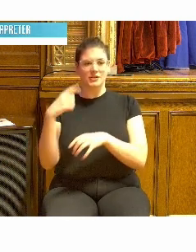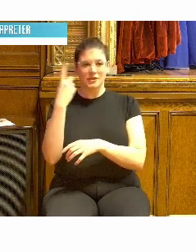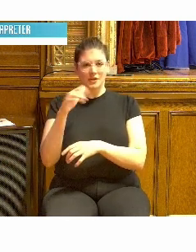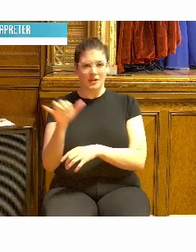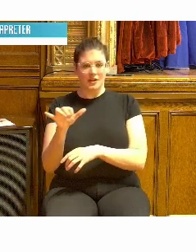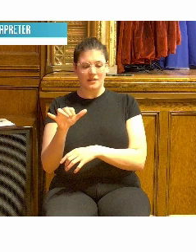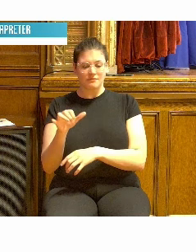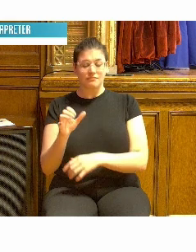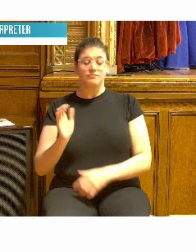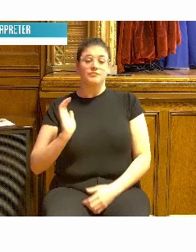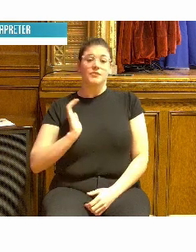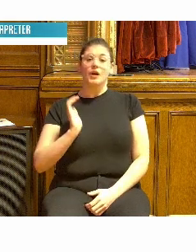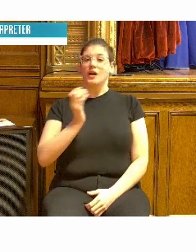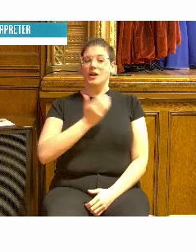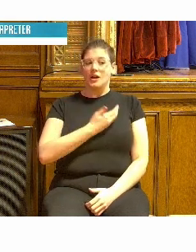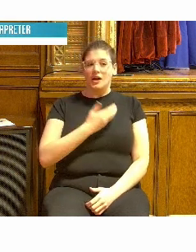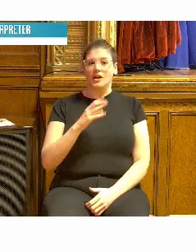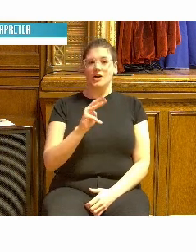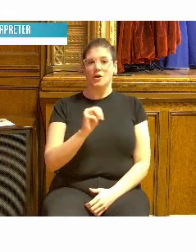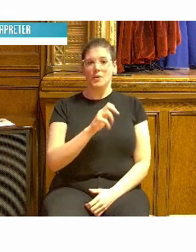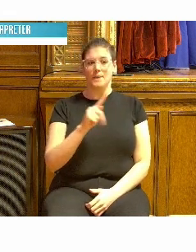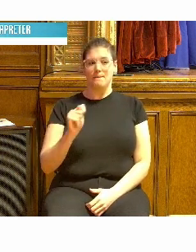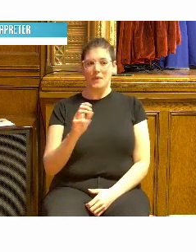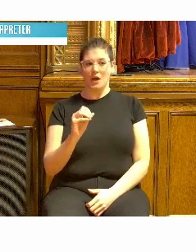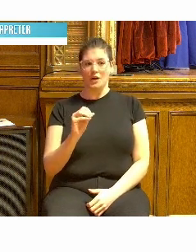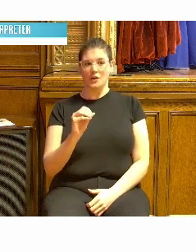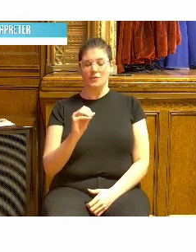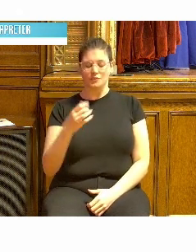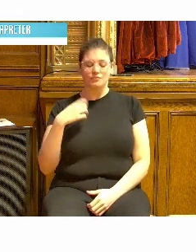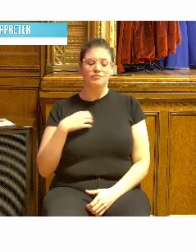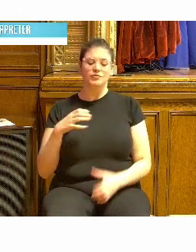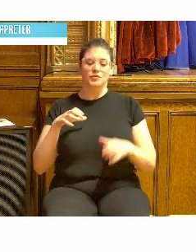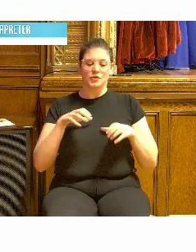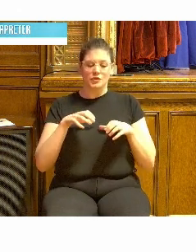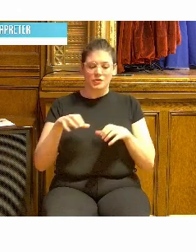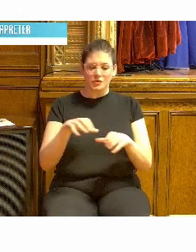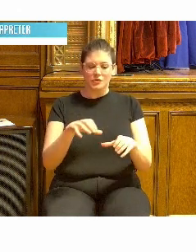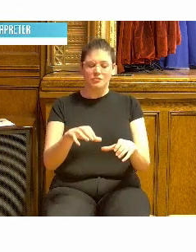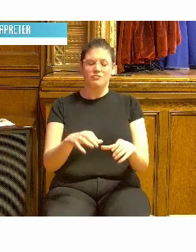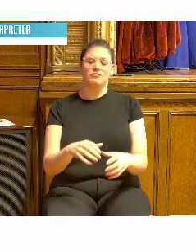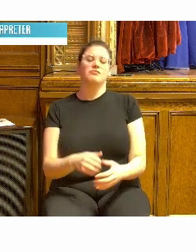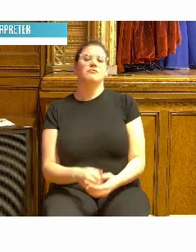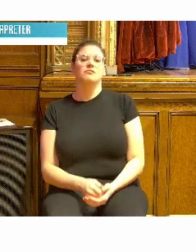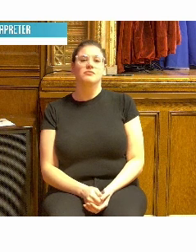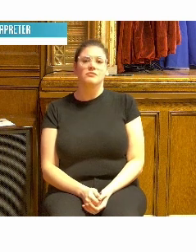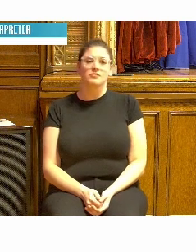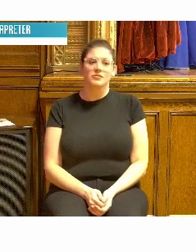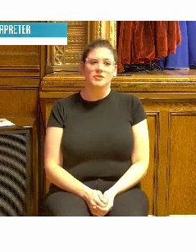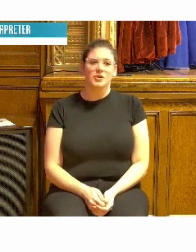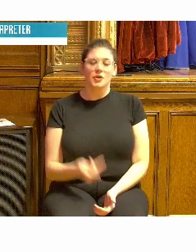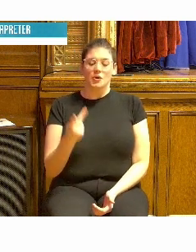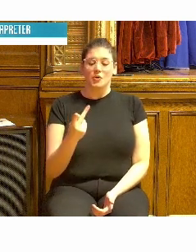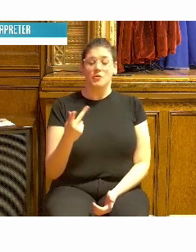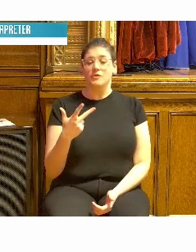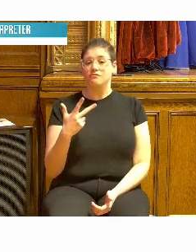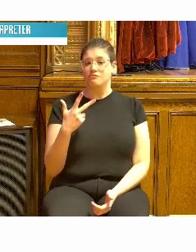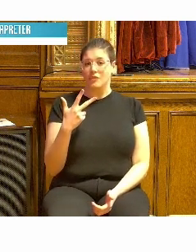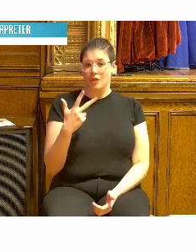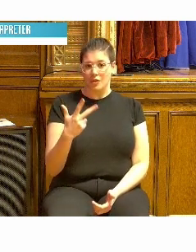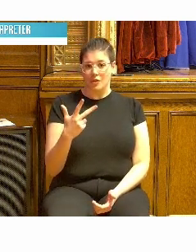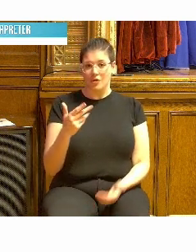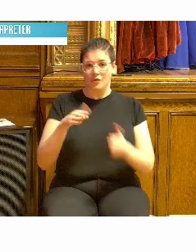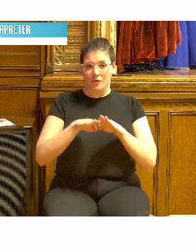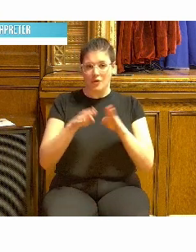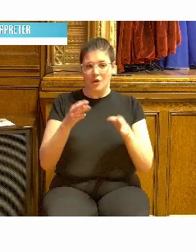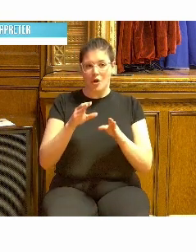practices, inquiry, and bias towards civic action. We have free open source educational materials about the local history of